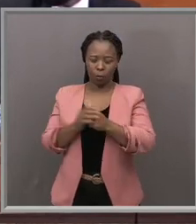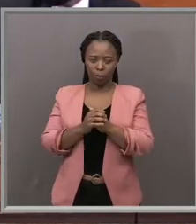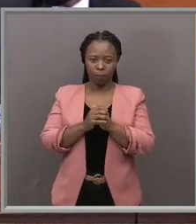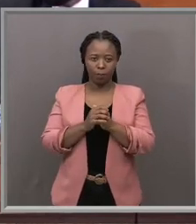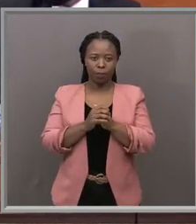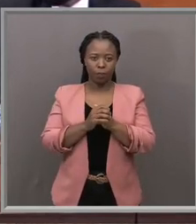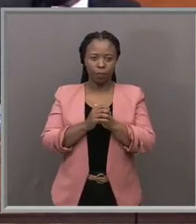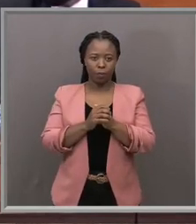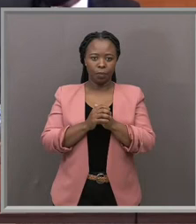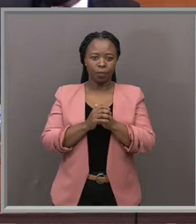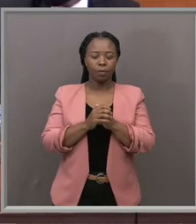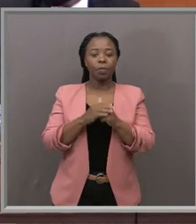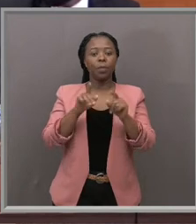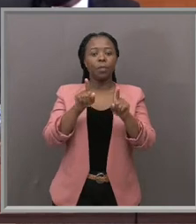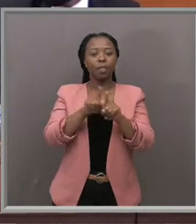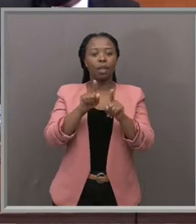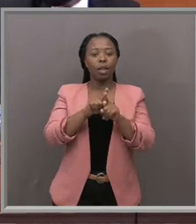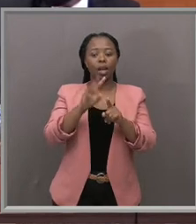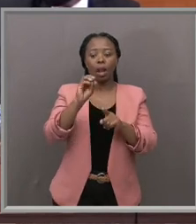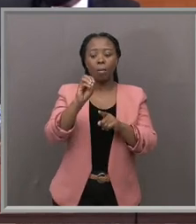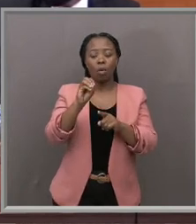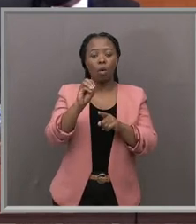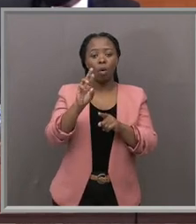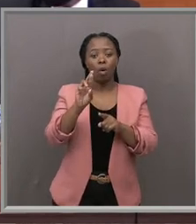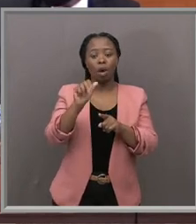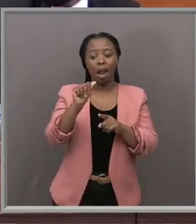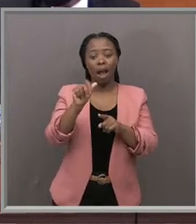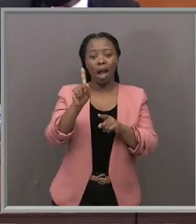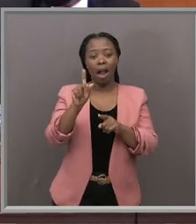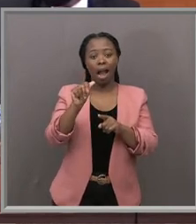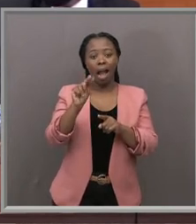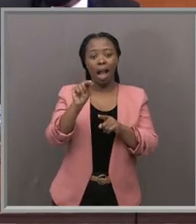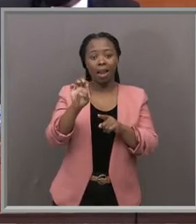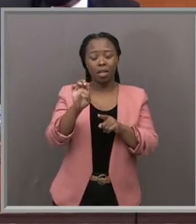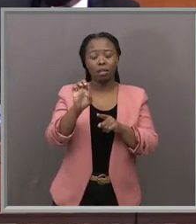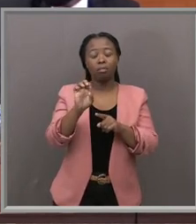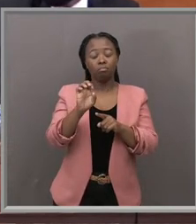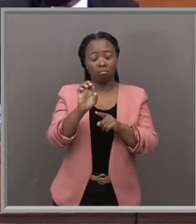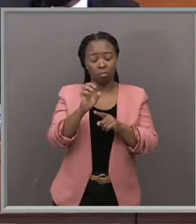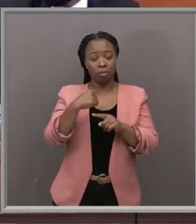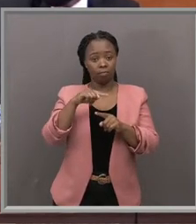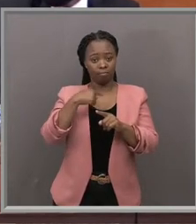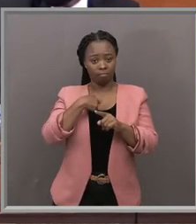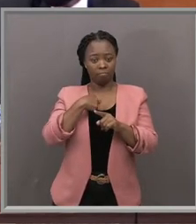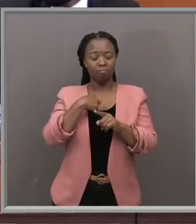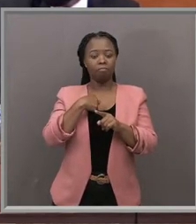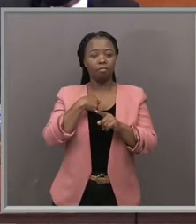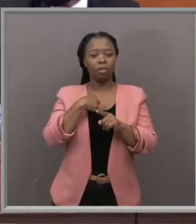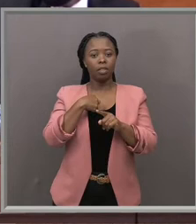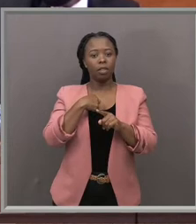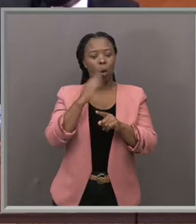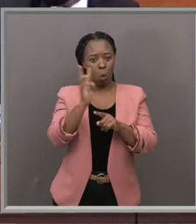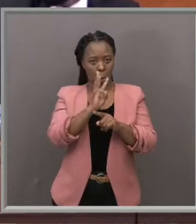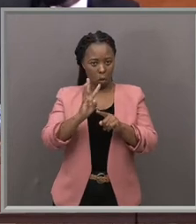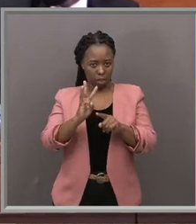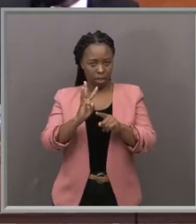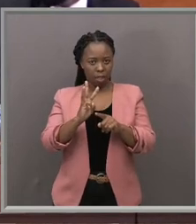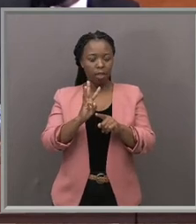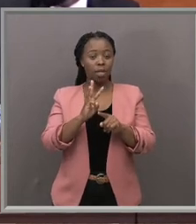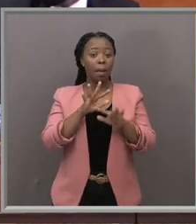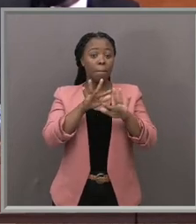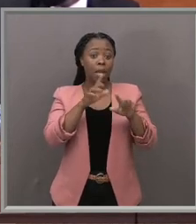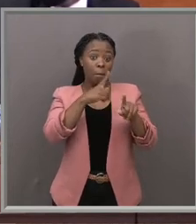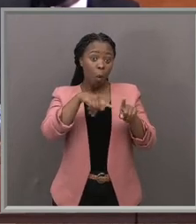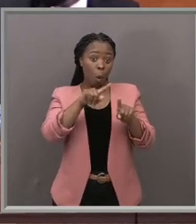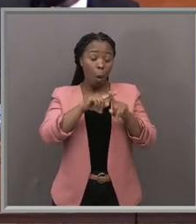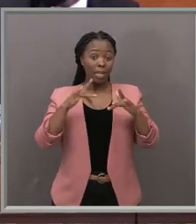As Murakami cautions us, those who have survived must not think that their lives will ever